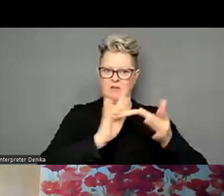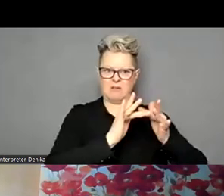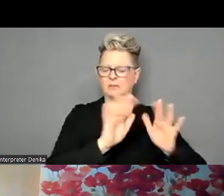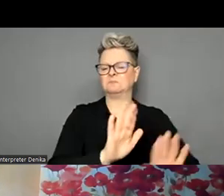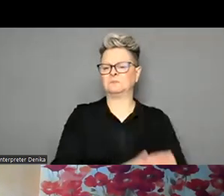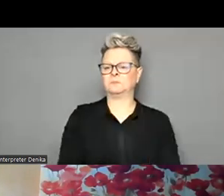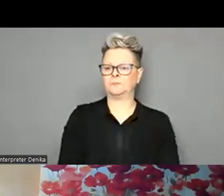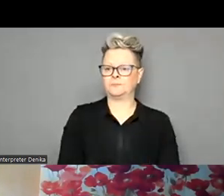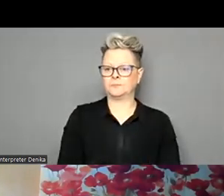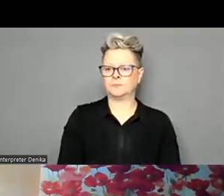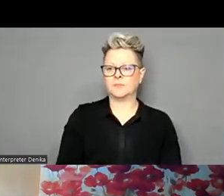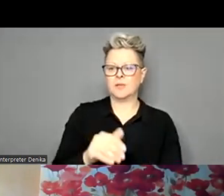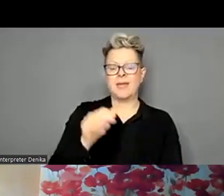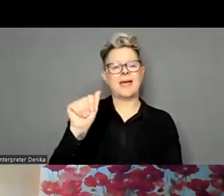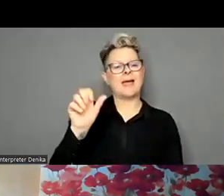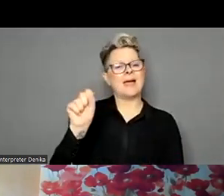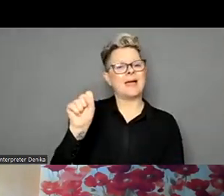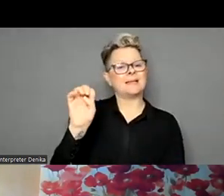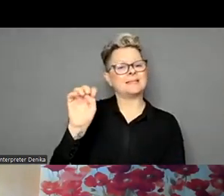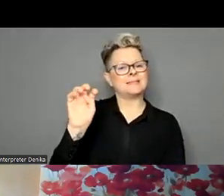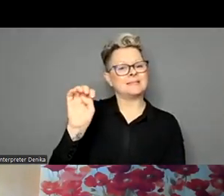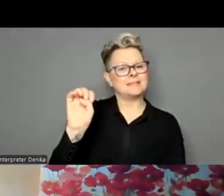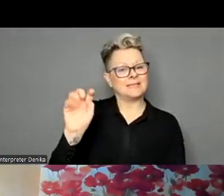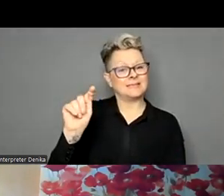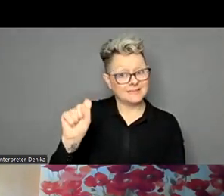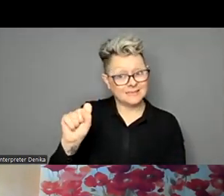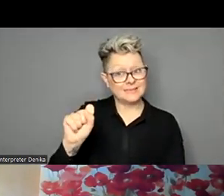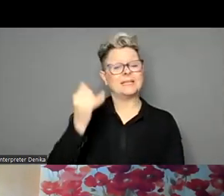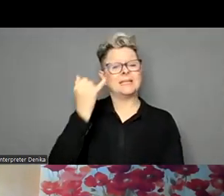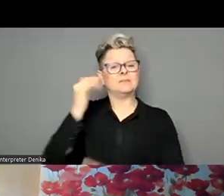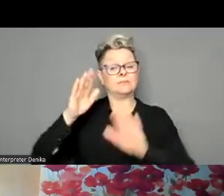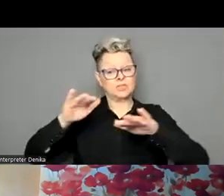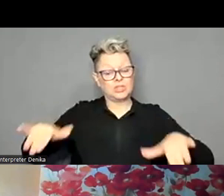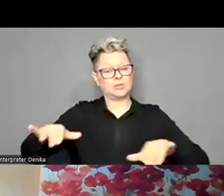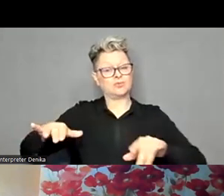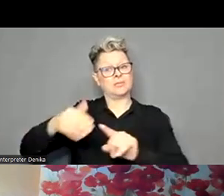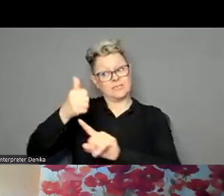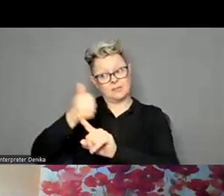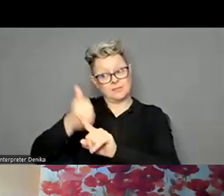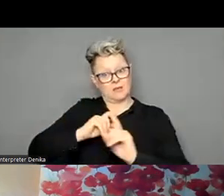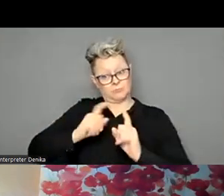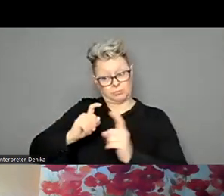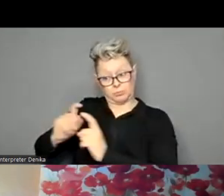What assets should you list if your spouse has passed and your children will be your beneficiaries? I think you've covered that off as well.